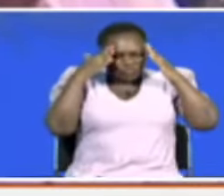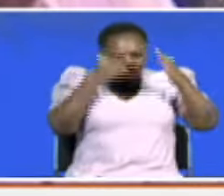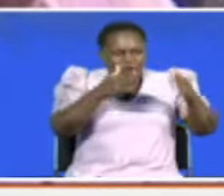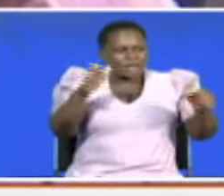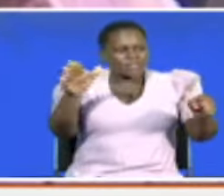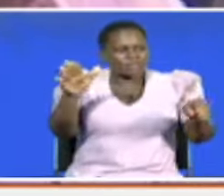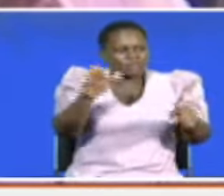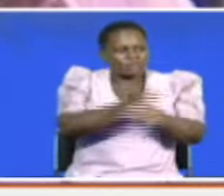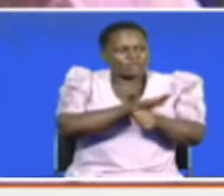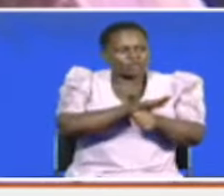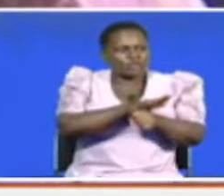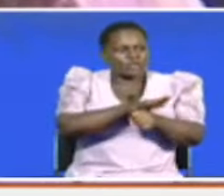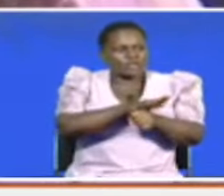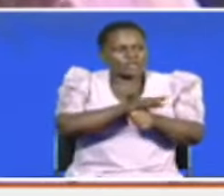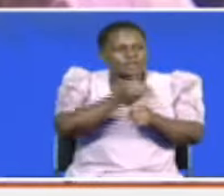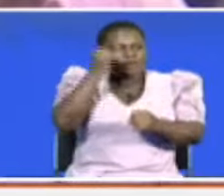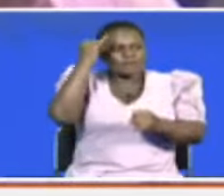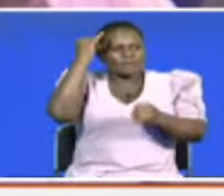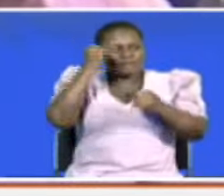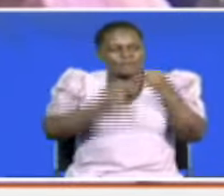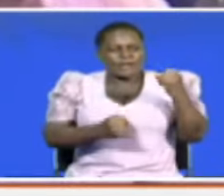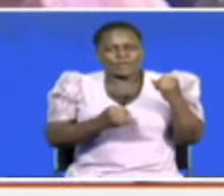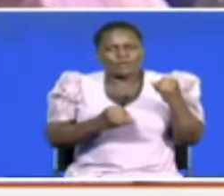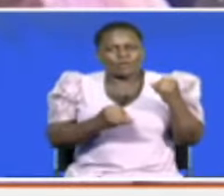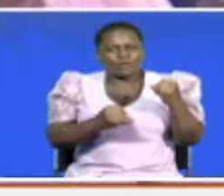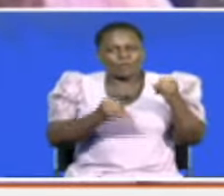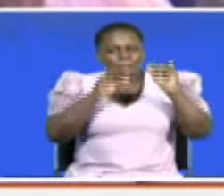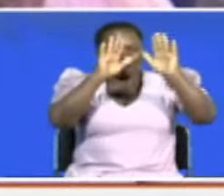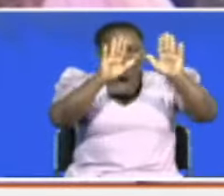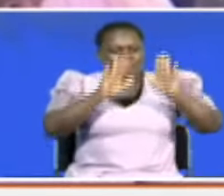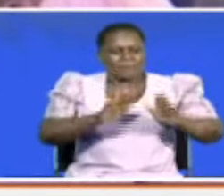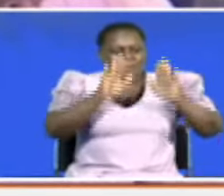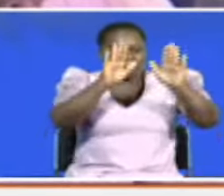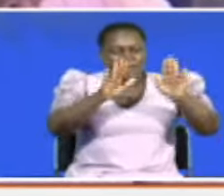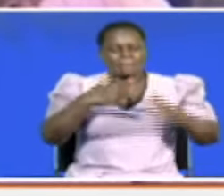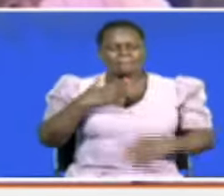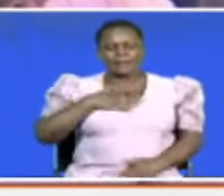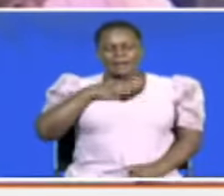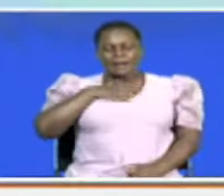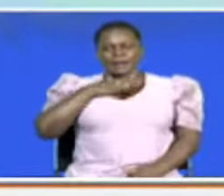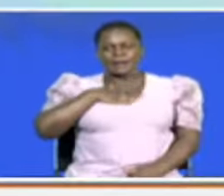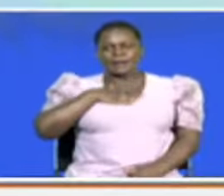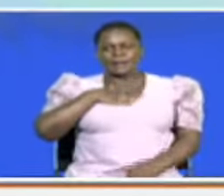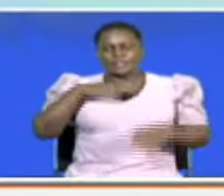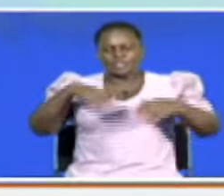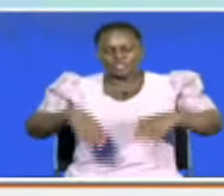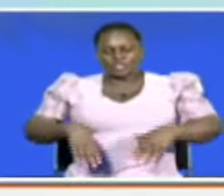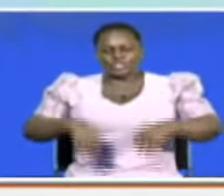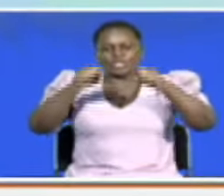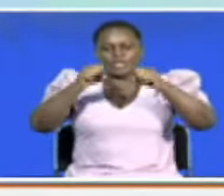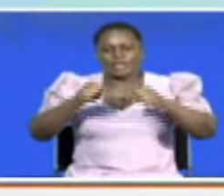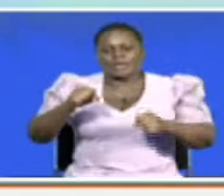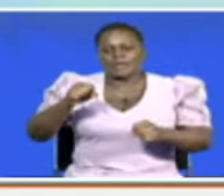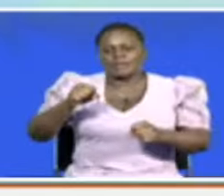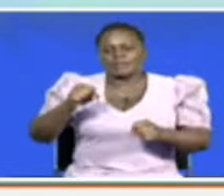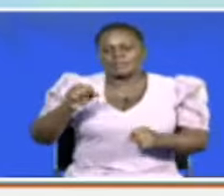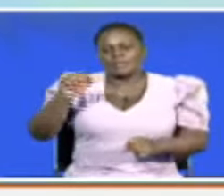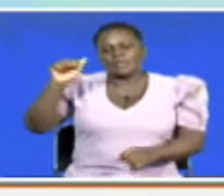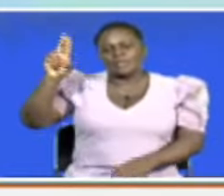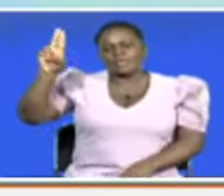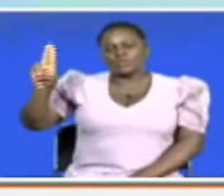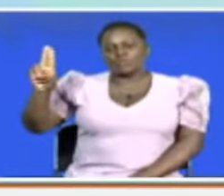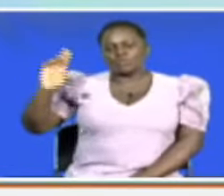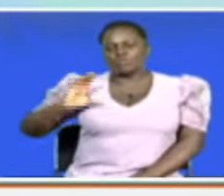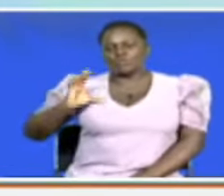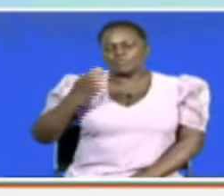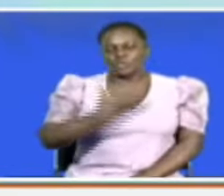fully into the final and more intricate phase of my campaign for the chairmanship of the African Union